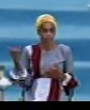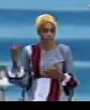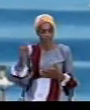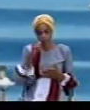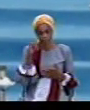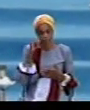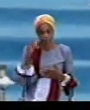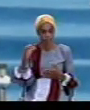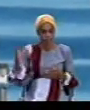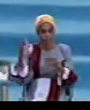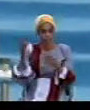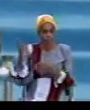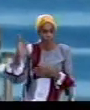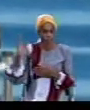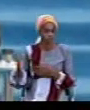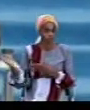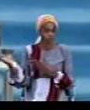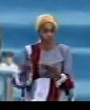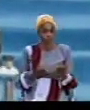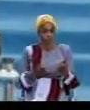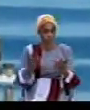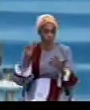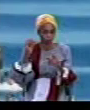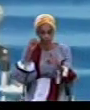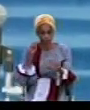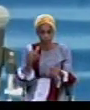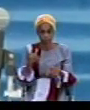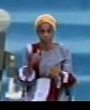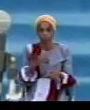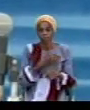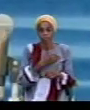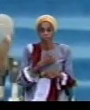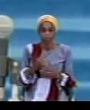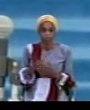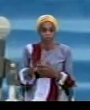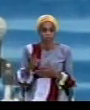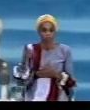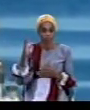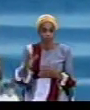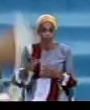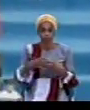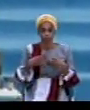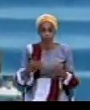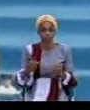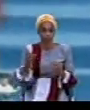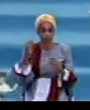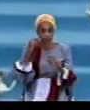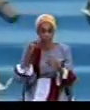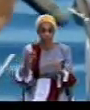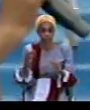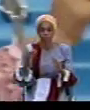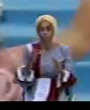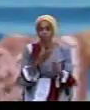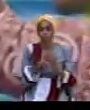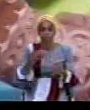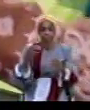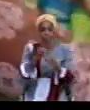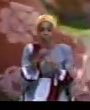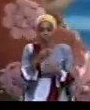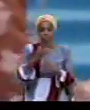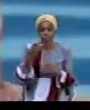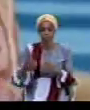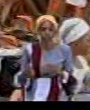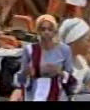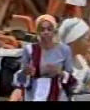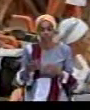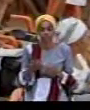God brought me, and by the time I was going home, the Lord has healed me. I got total freedom. Praise the Lord.